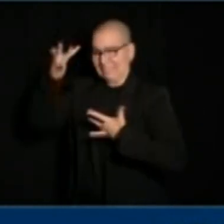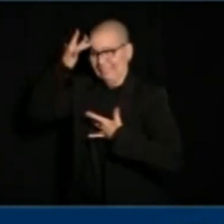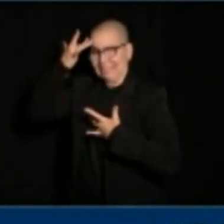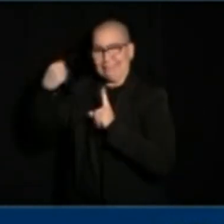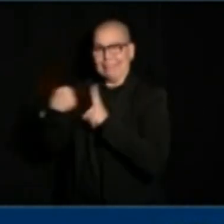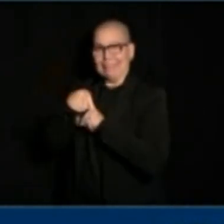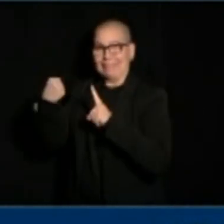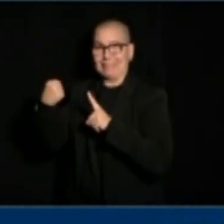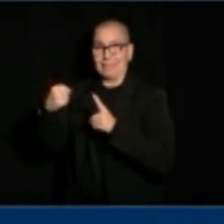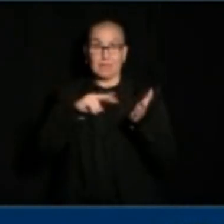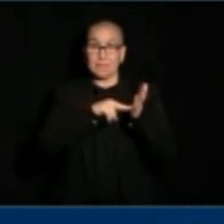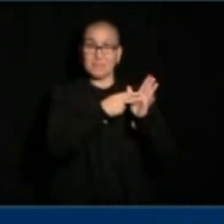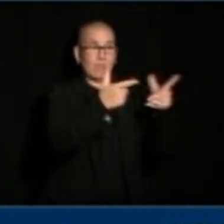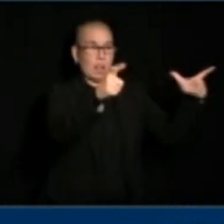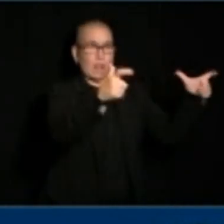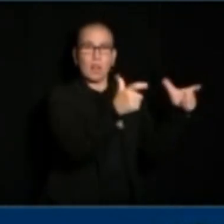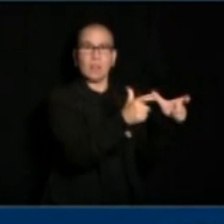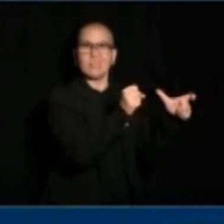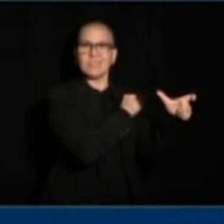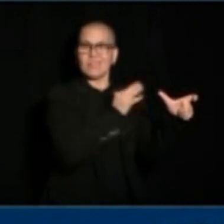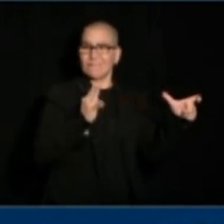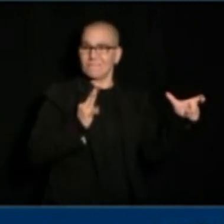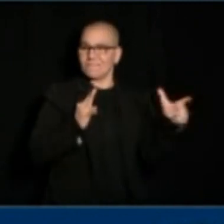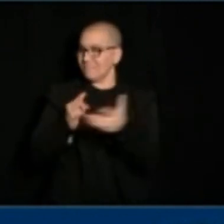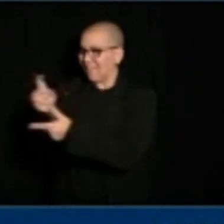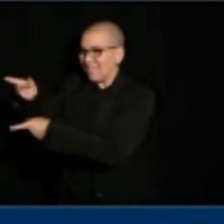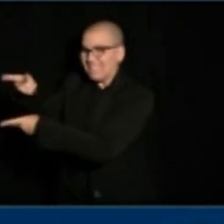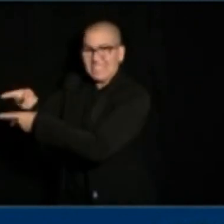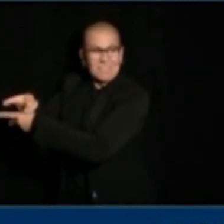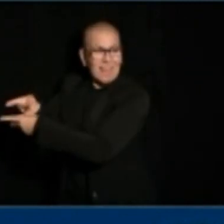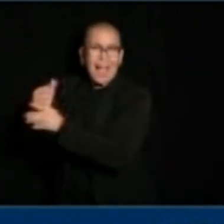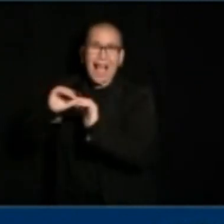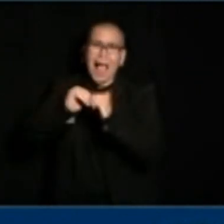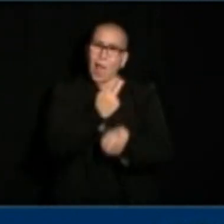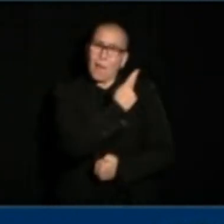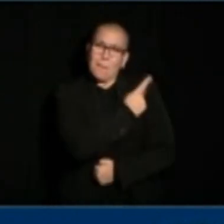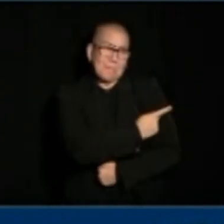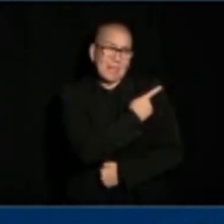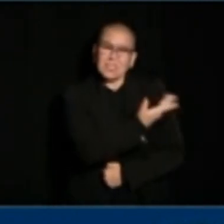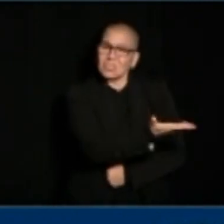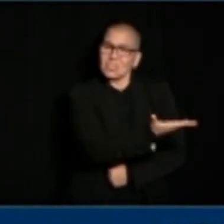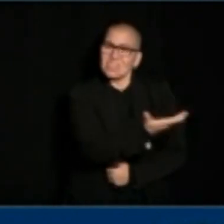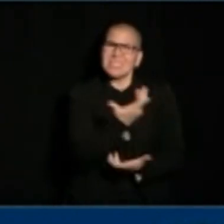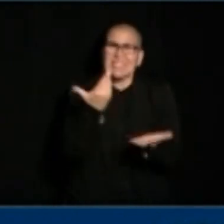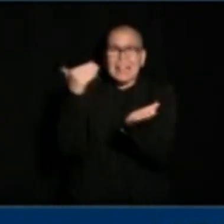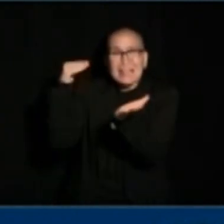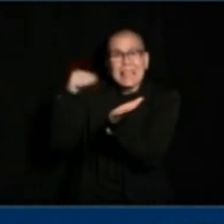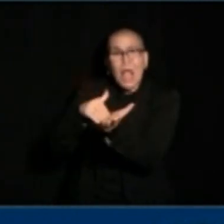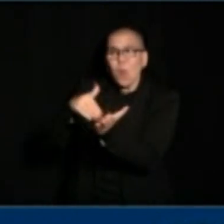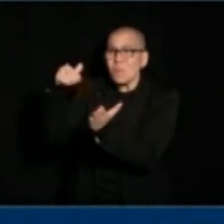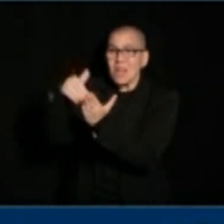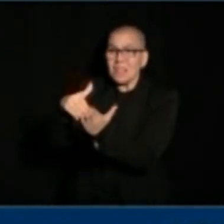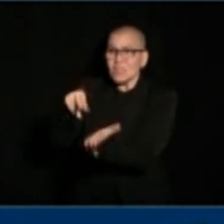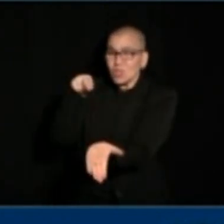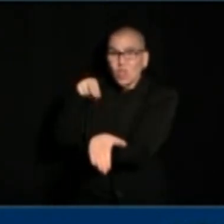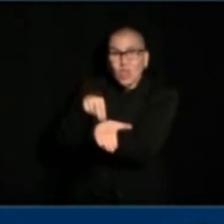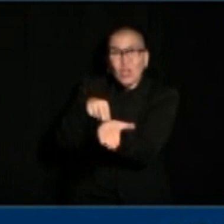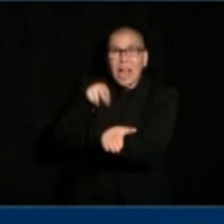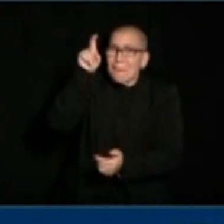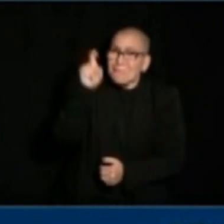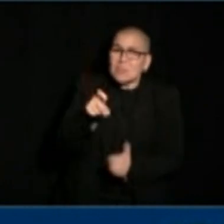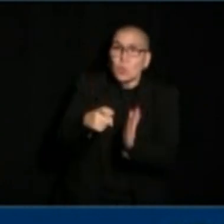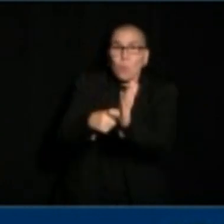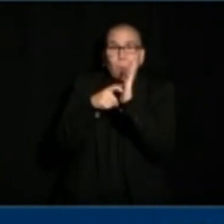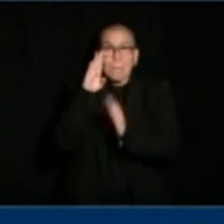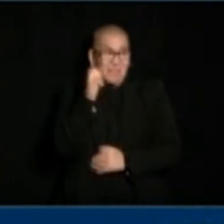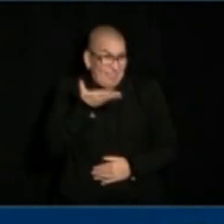sick. We have thousands of healthcare workers that need to be there at this time when people are needing that care, that they